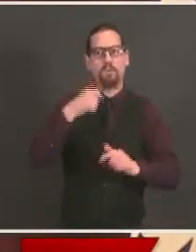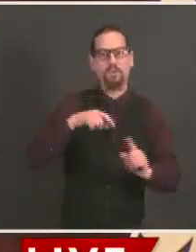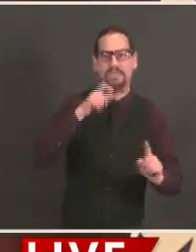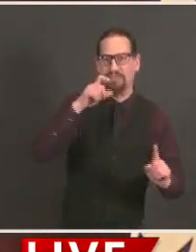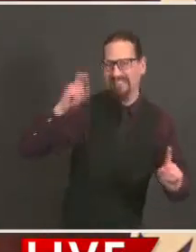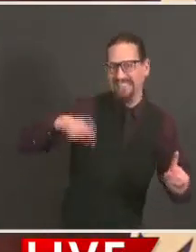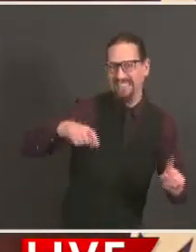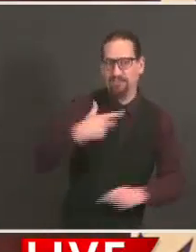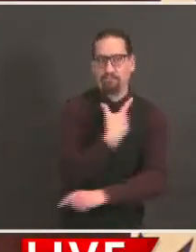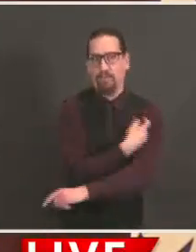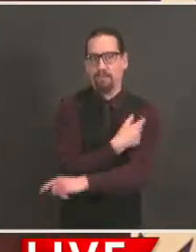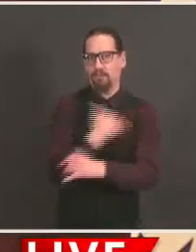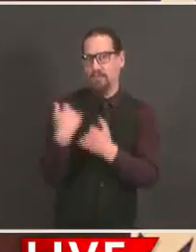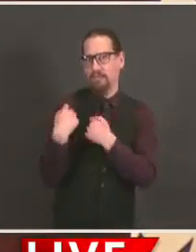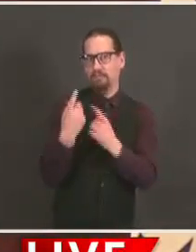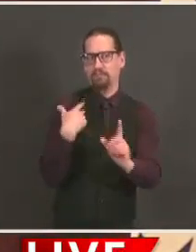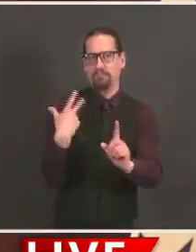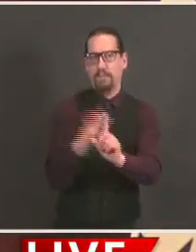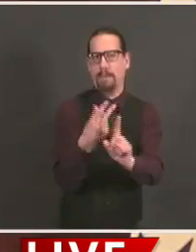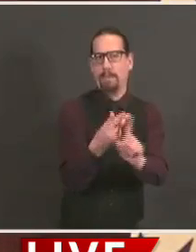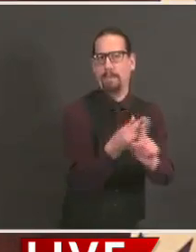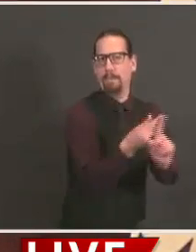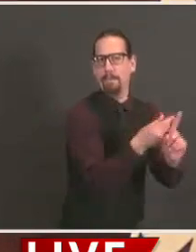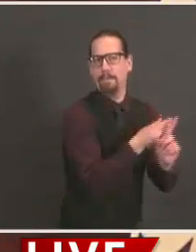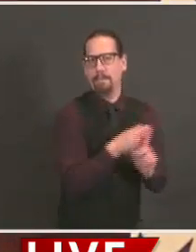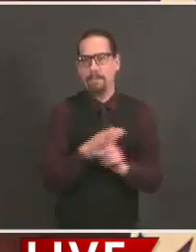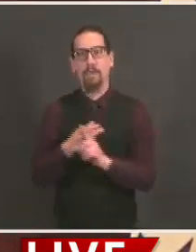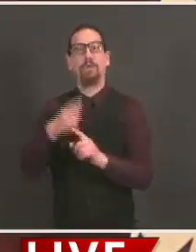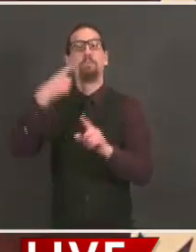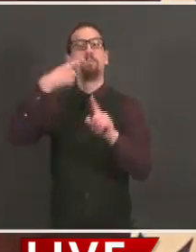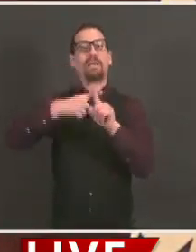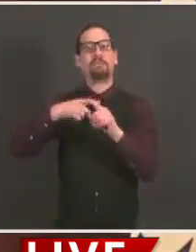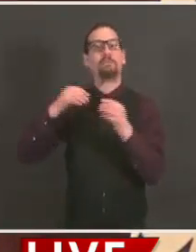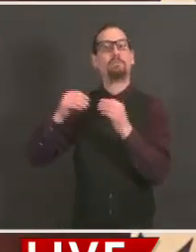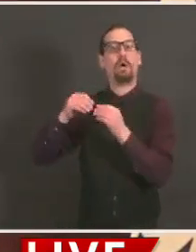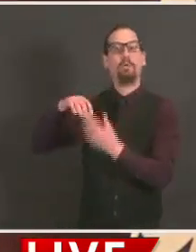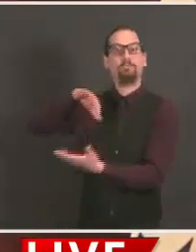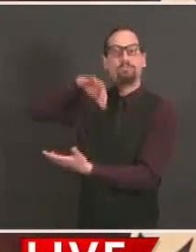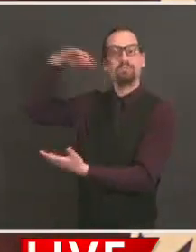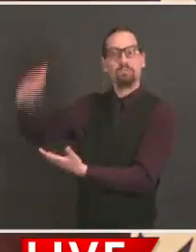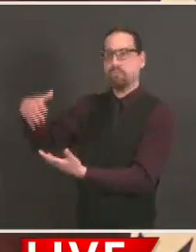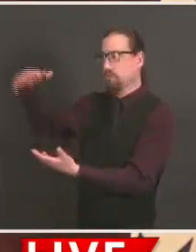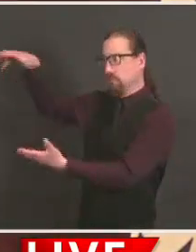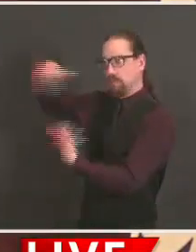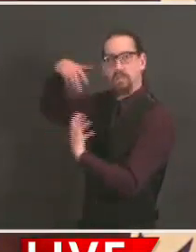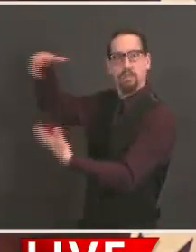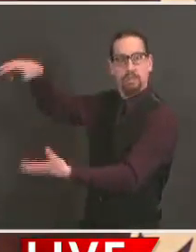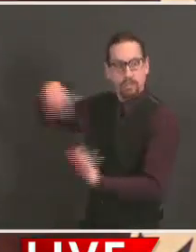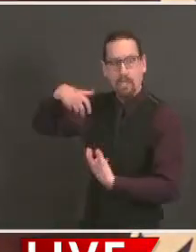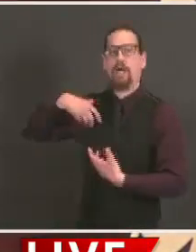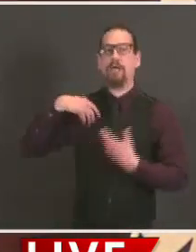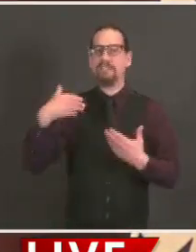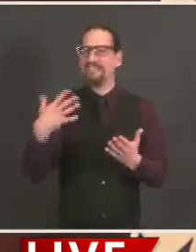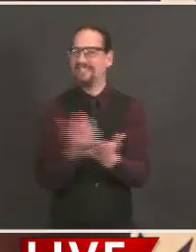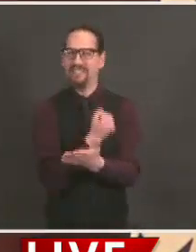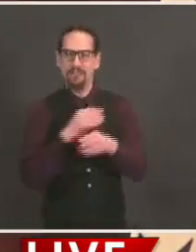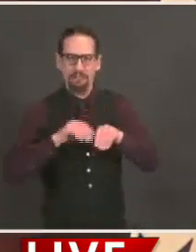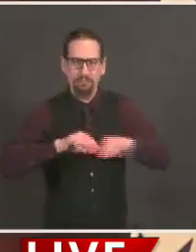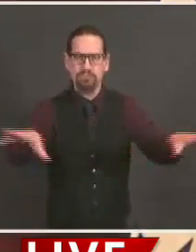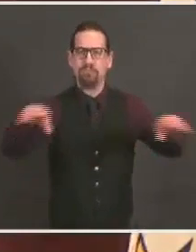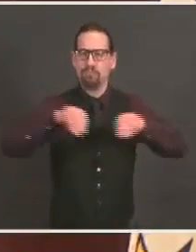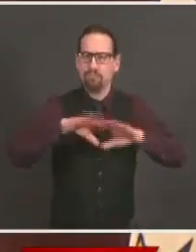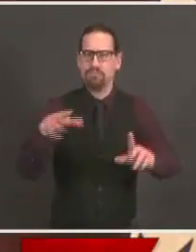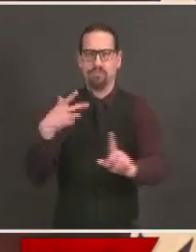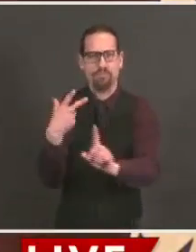to do that. But we want to recognize the large groups of vulnerable Rhode Islands who are at highest risk that